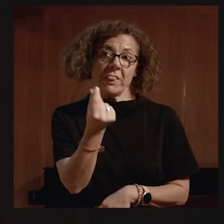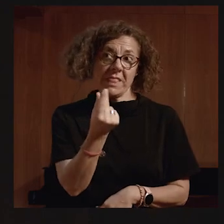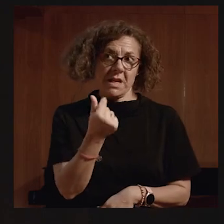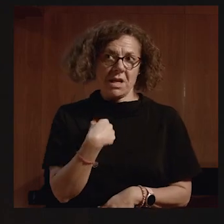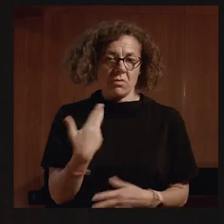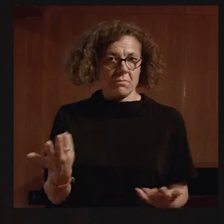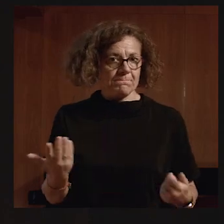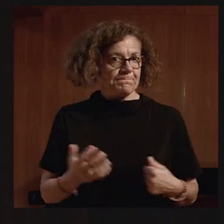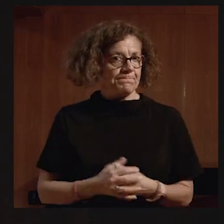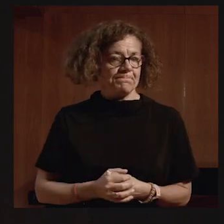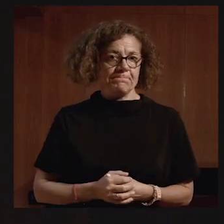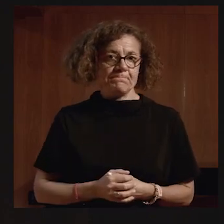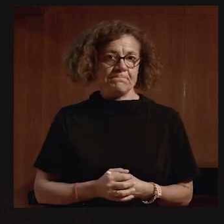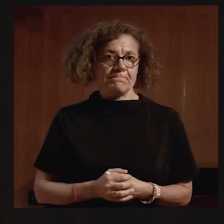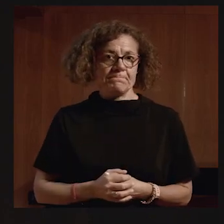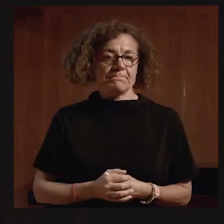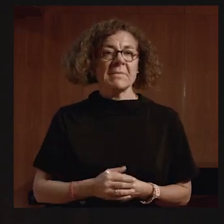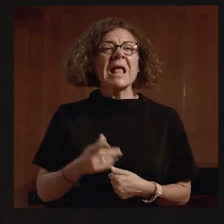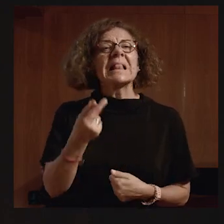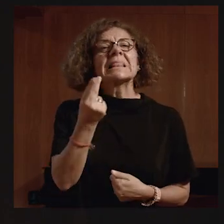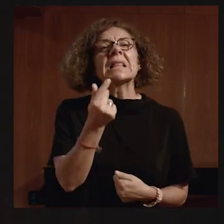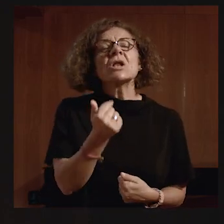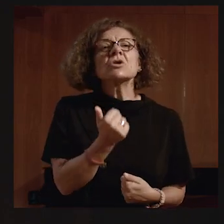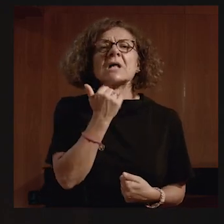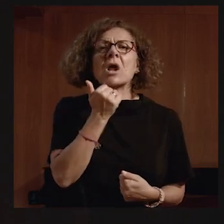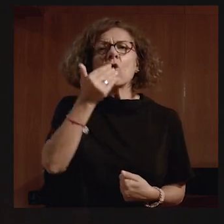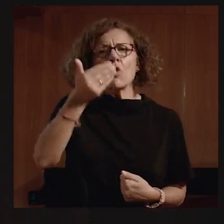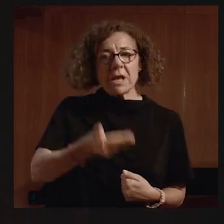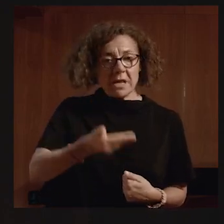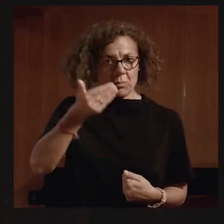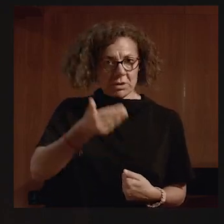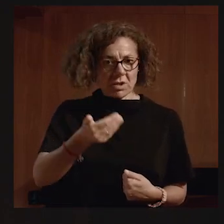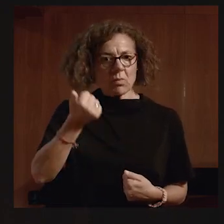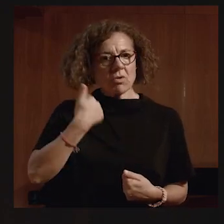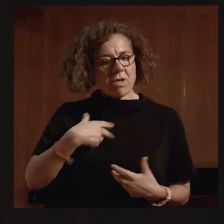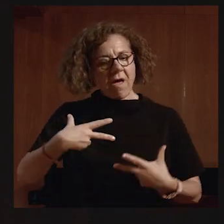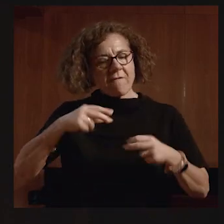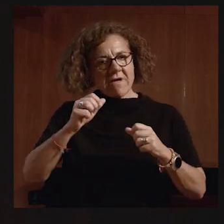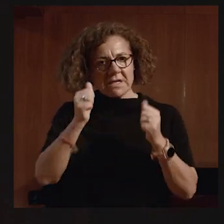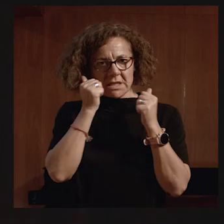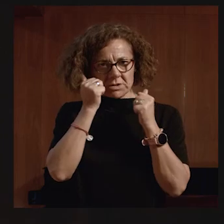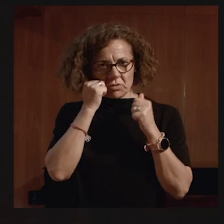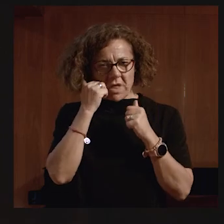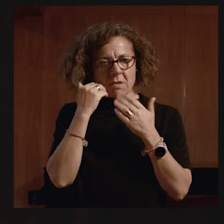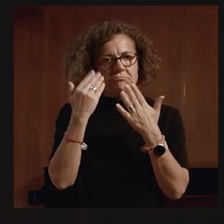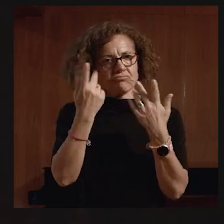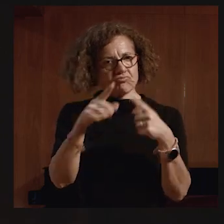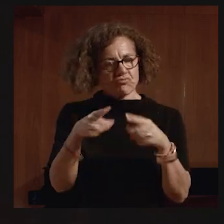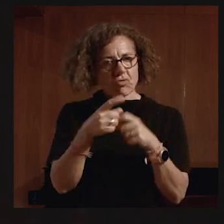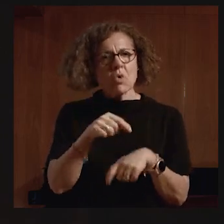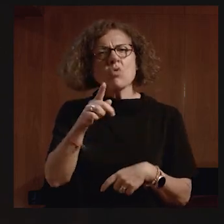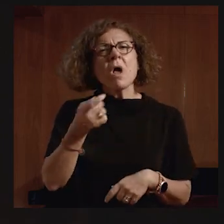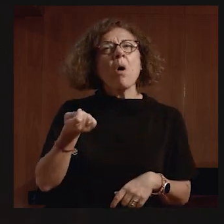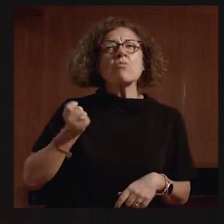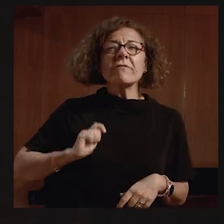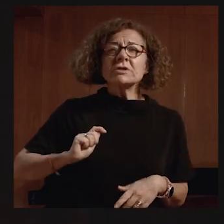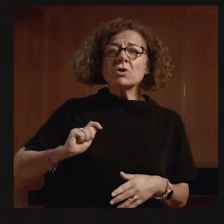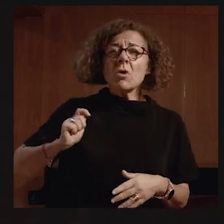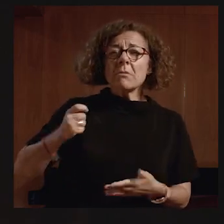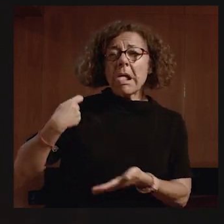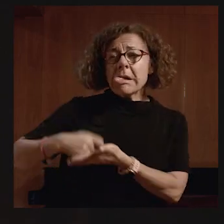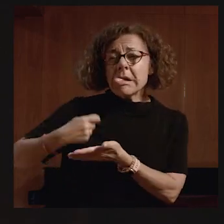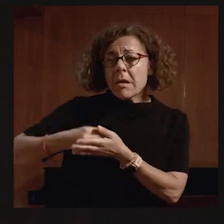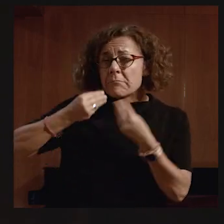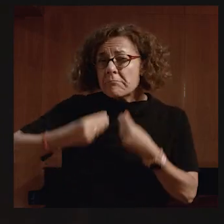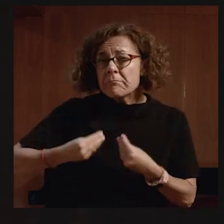Money's an important question once we graduate for musicians. It's not a well-paid profession in any country. No